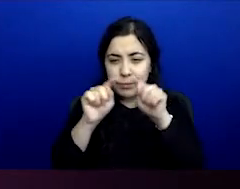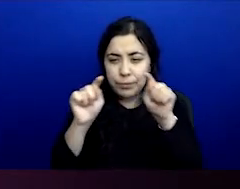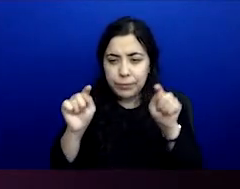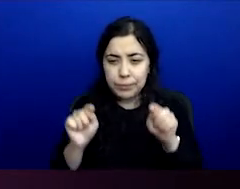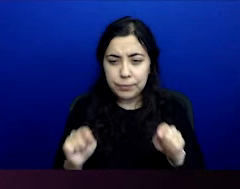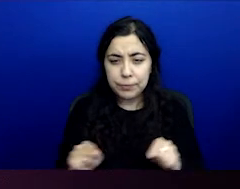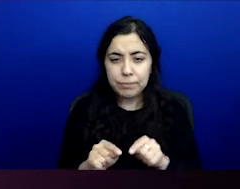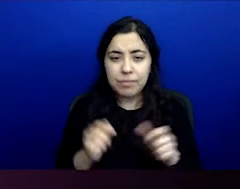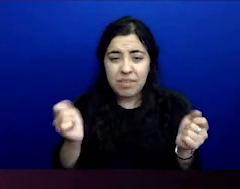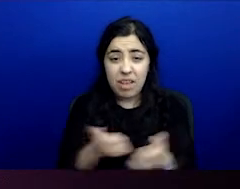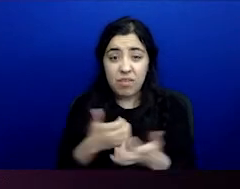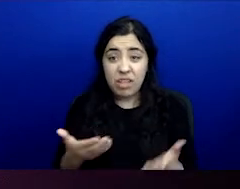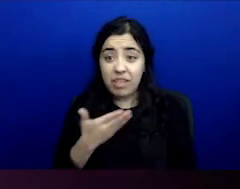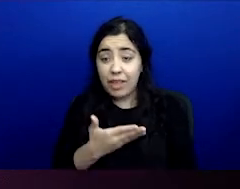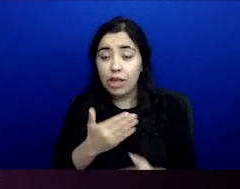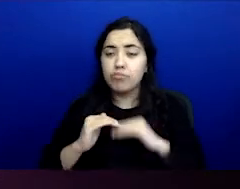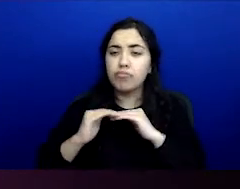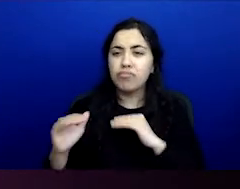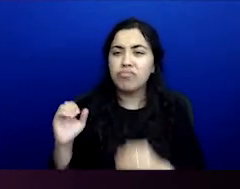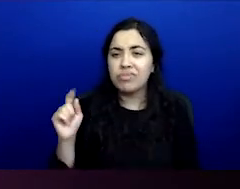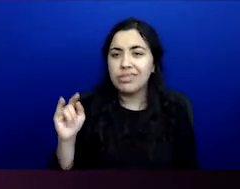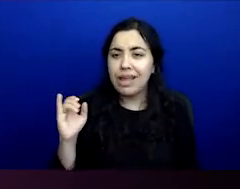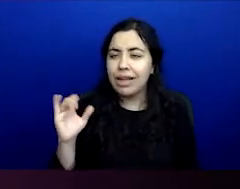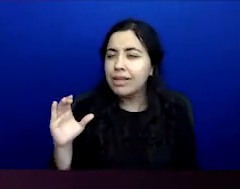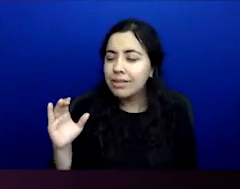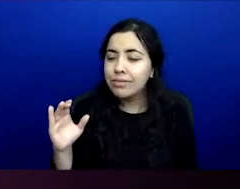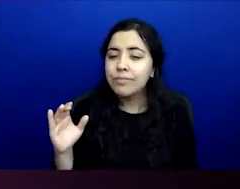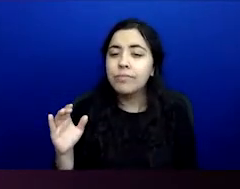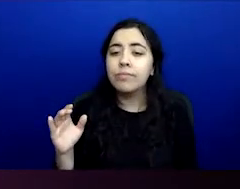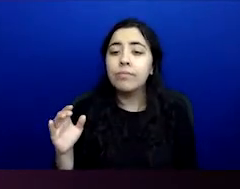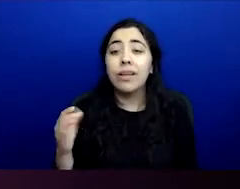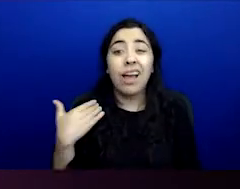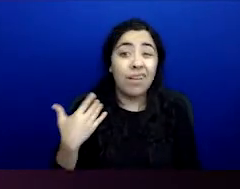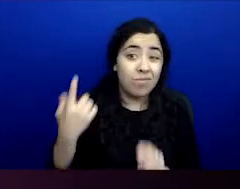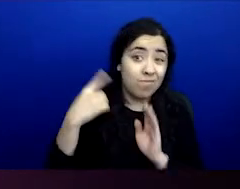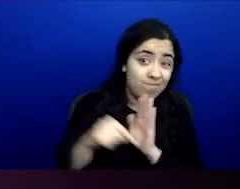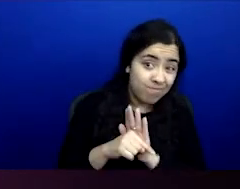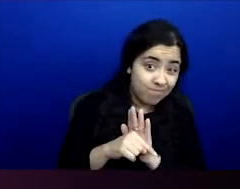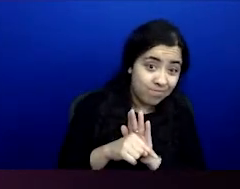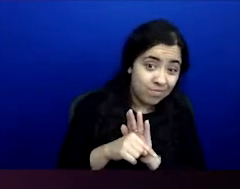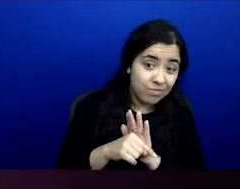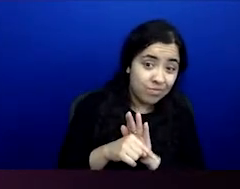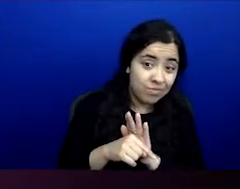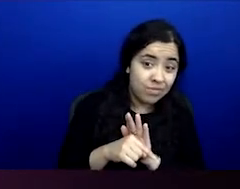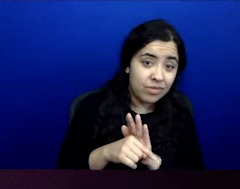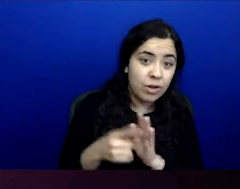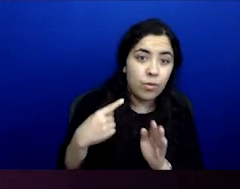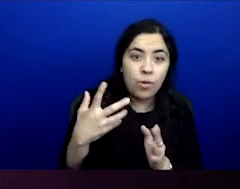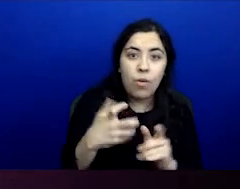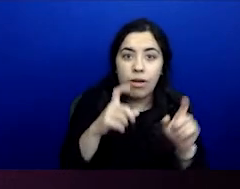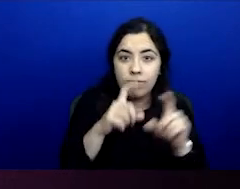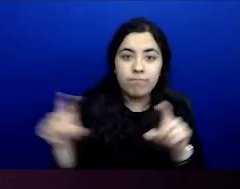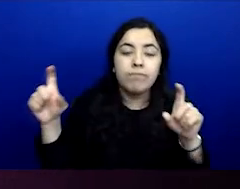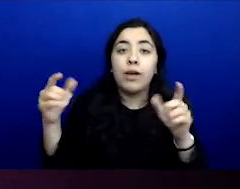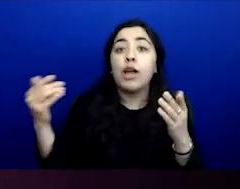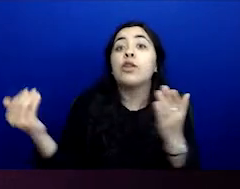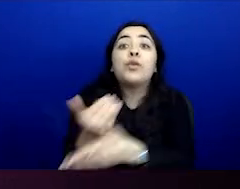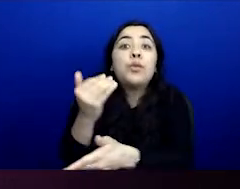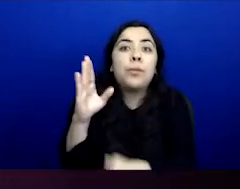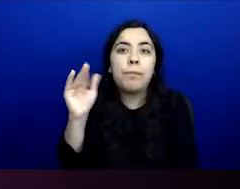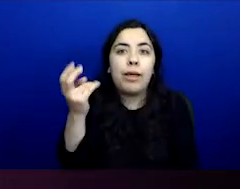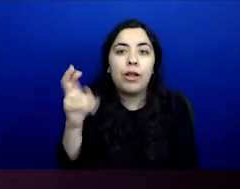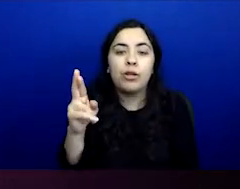page is static. Now, there's a trade-off to this, which is we want to show a new banner. So let's do